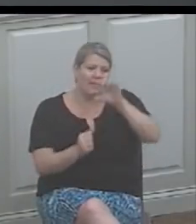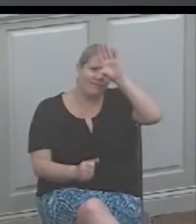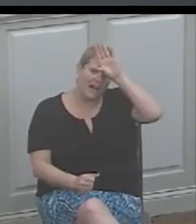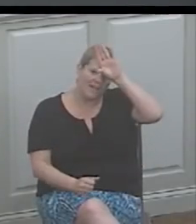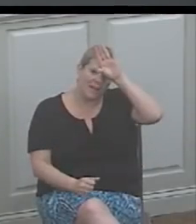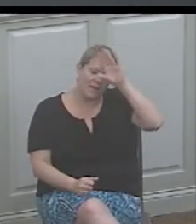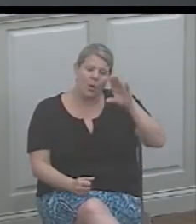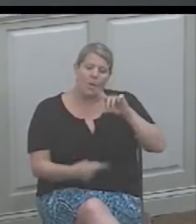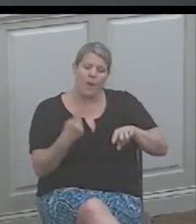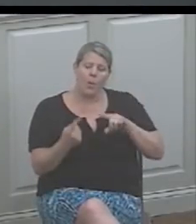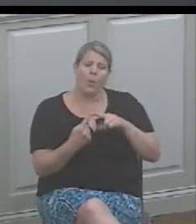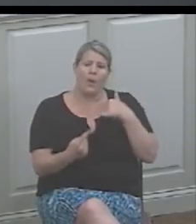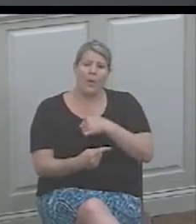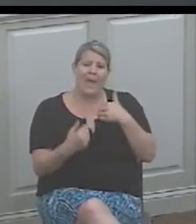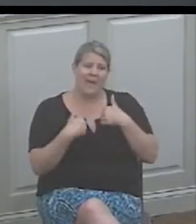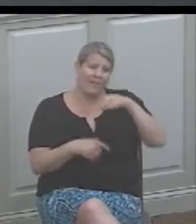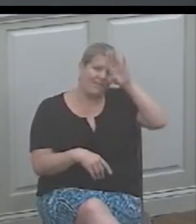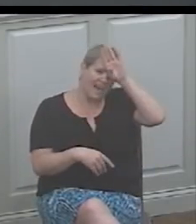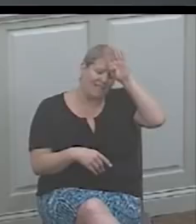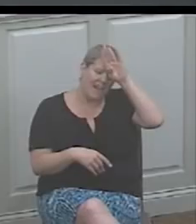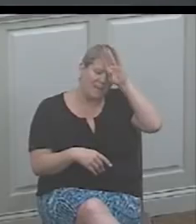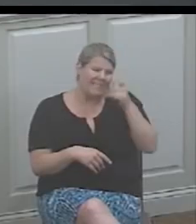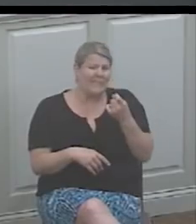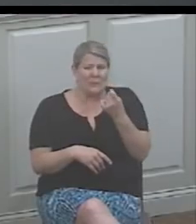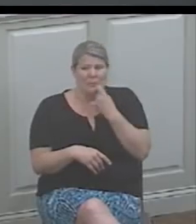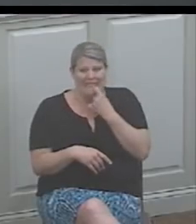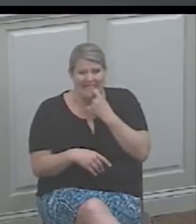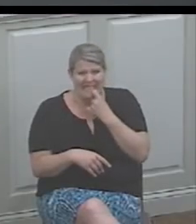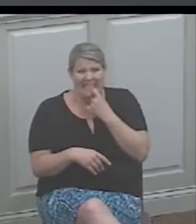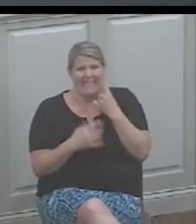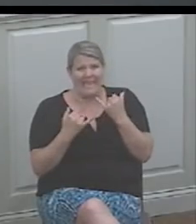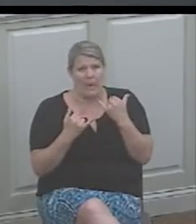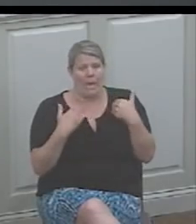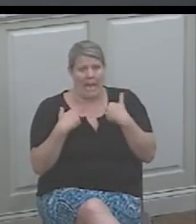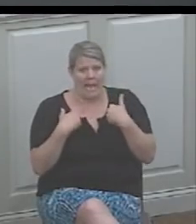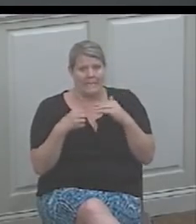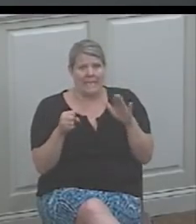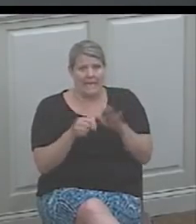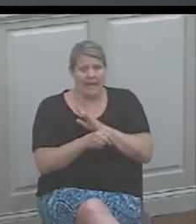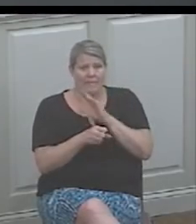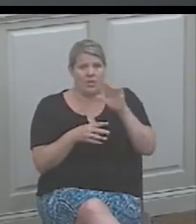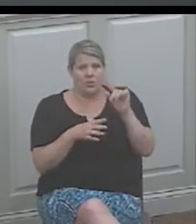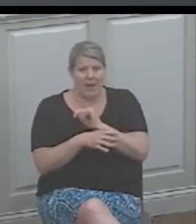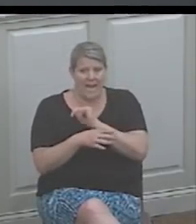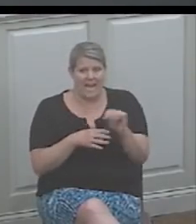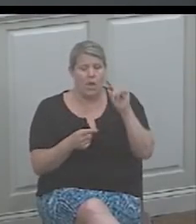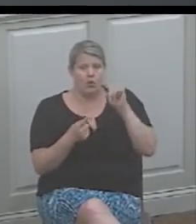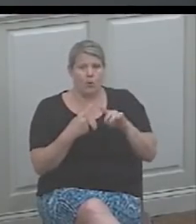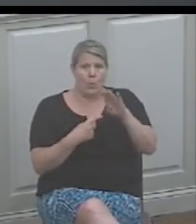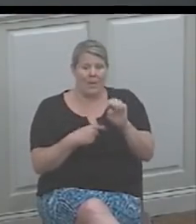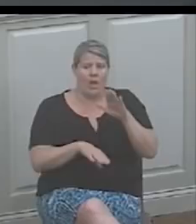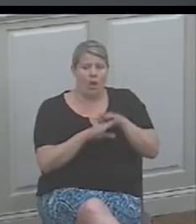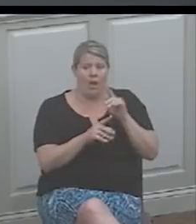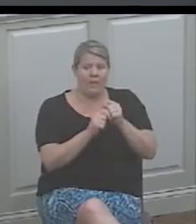got a firefighter who just barely has enough training to be on the truck, but yet he is